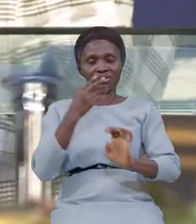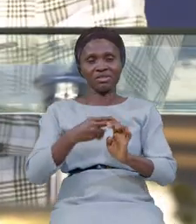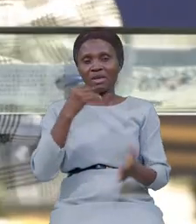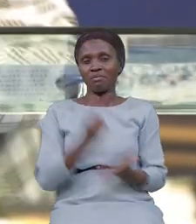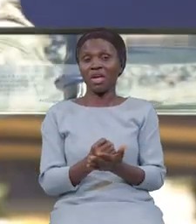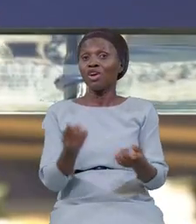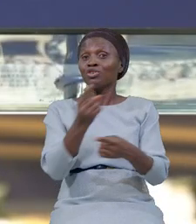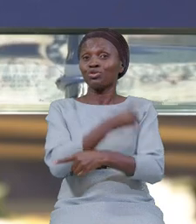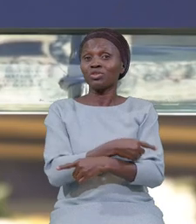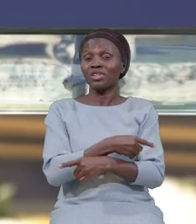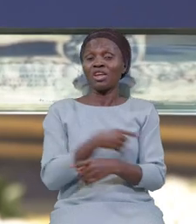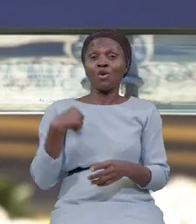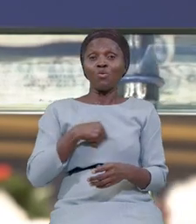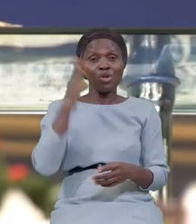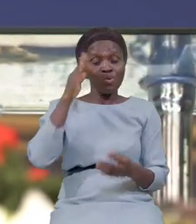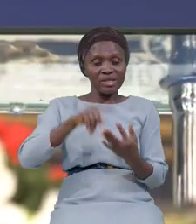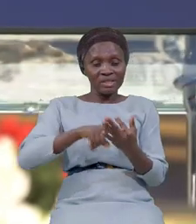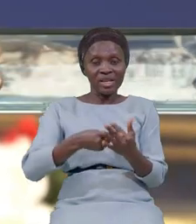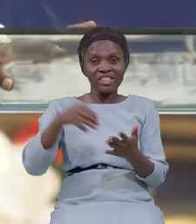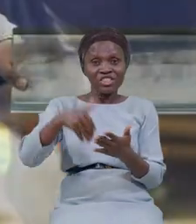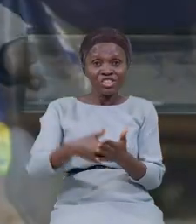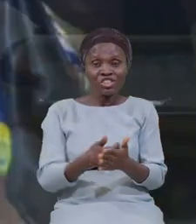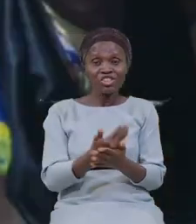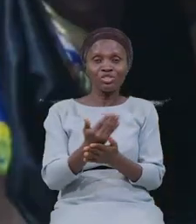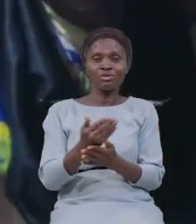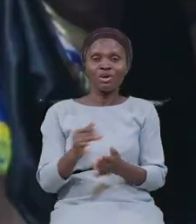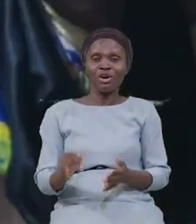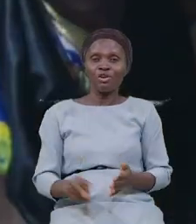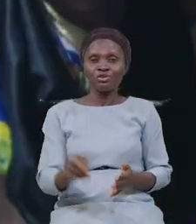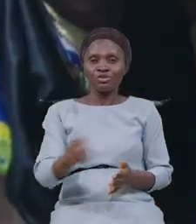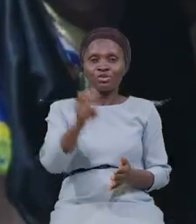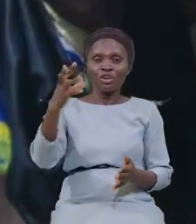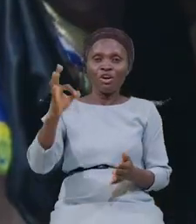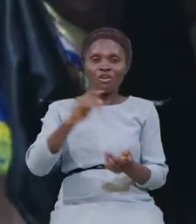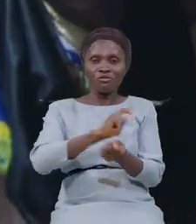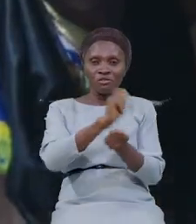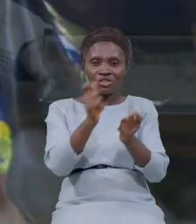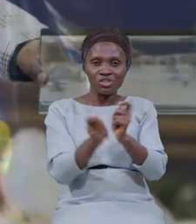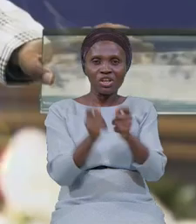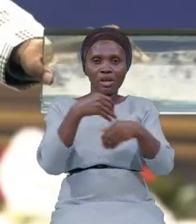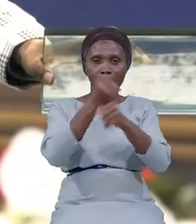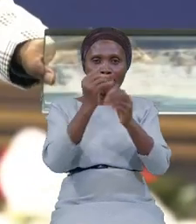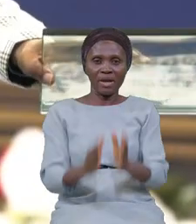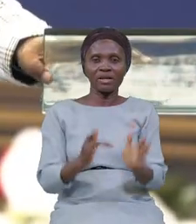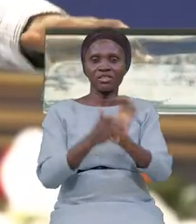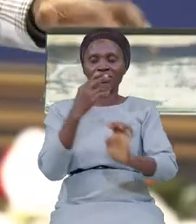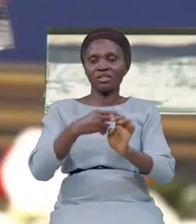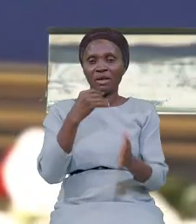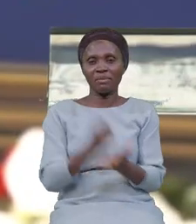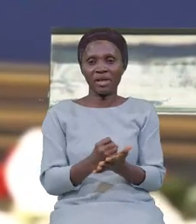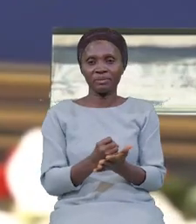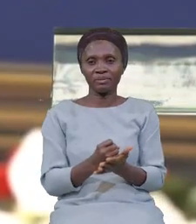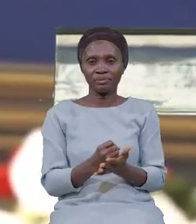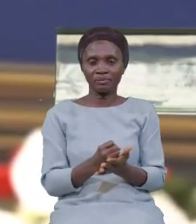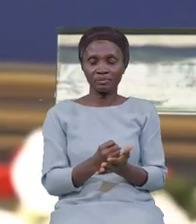new journey of change makers. Change makers. Now, did you